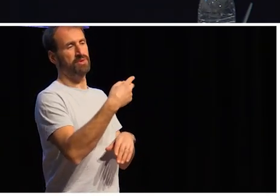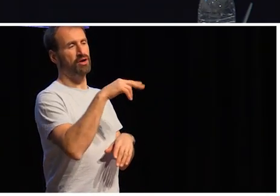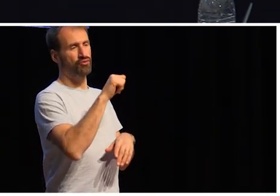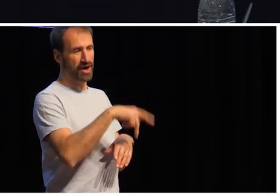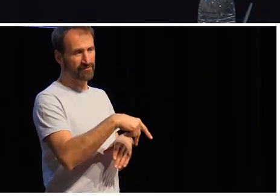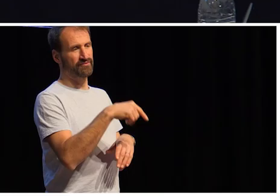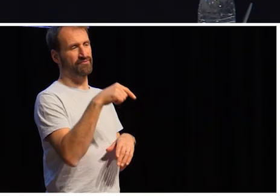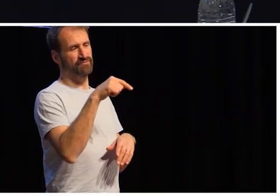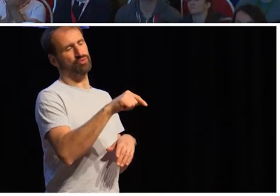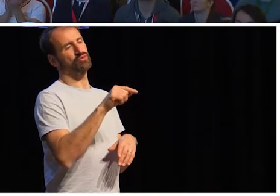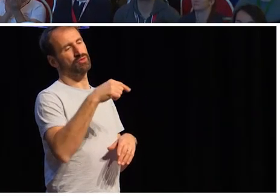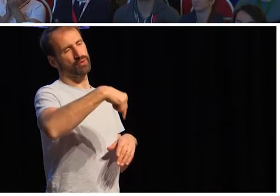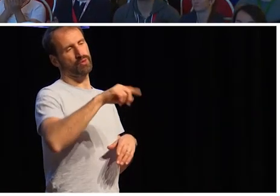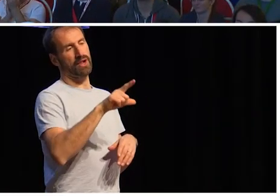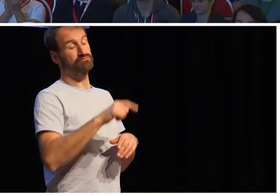listening